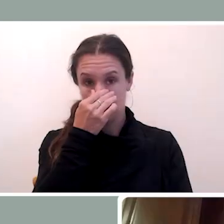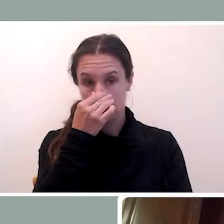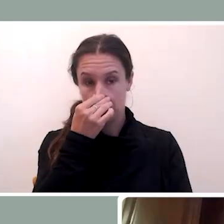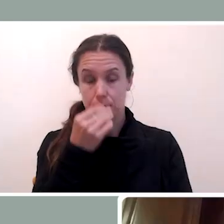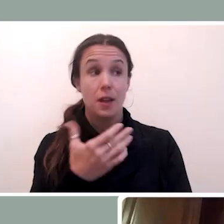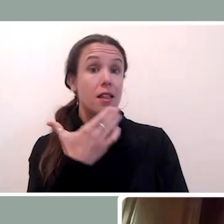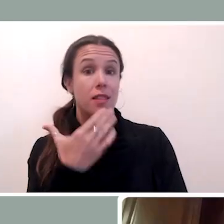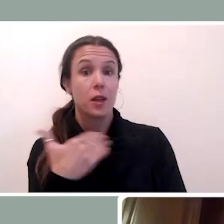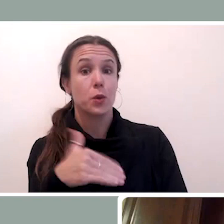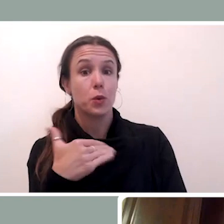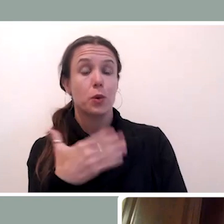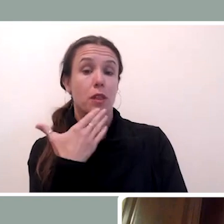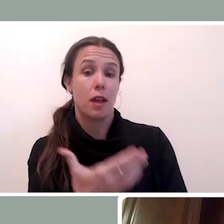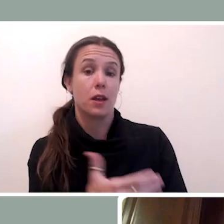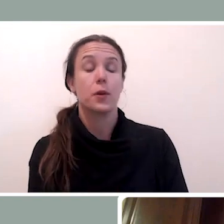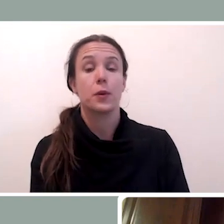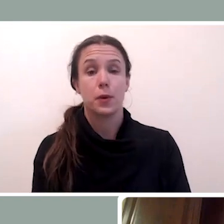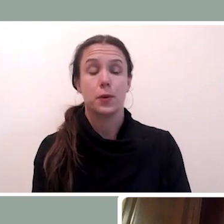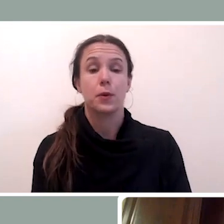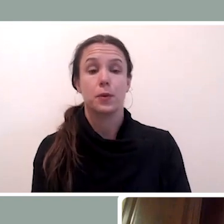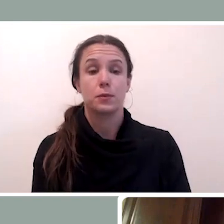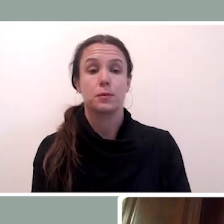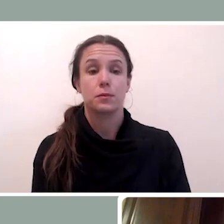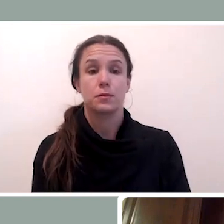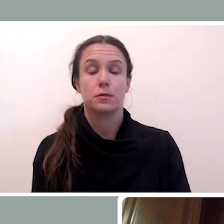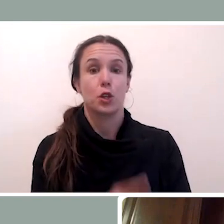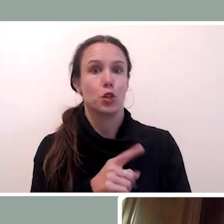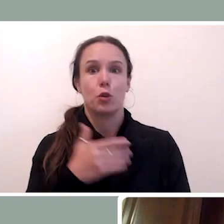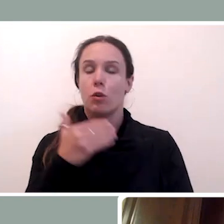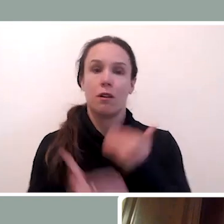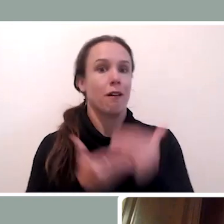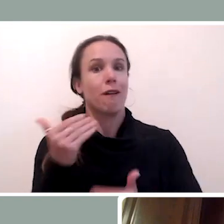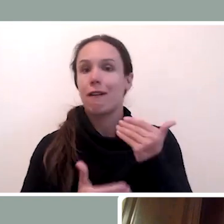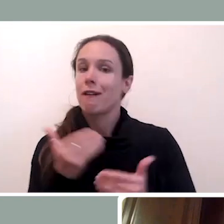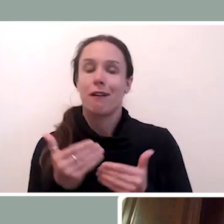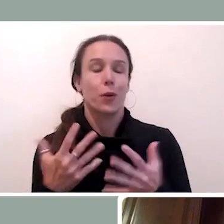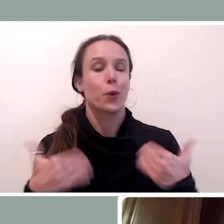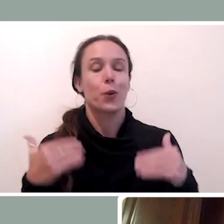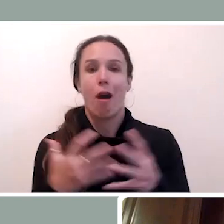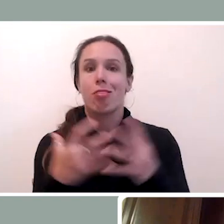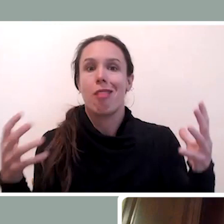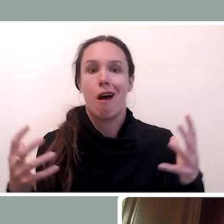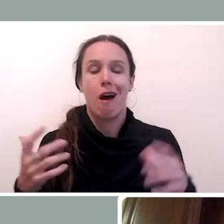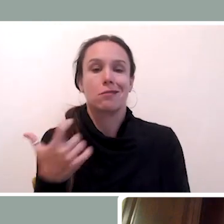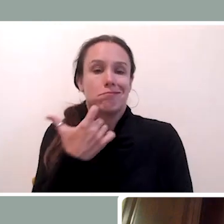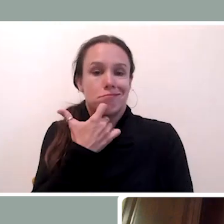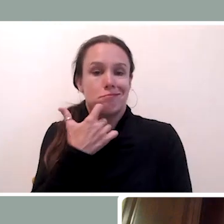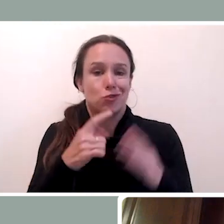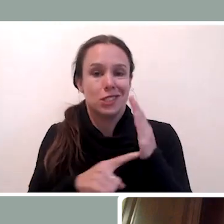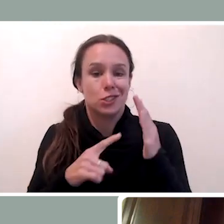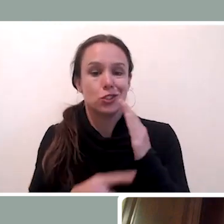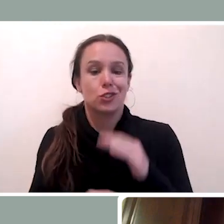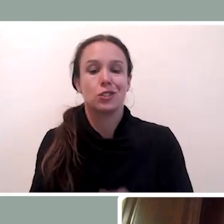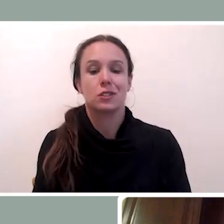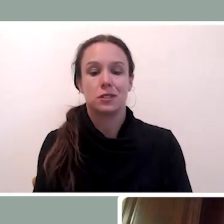Thank you so much, Dr. Gupta. You really ran through a lot of recent research